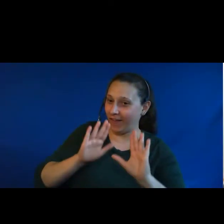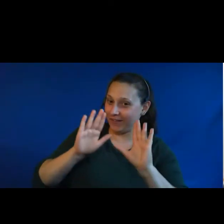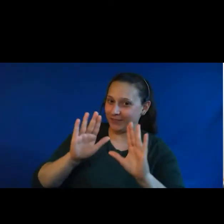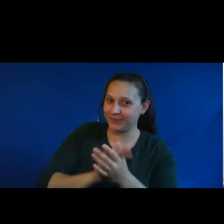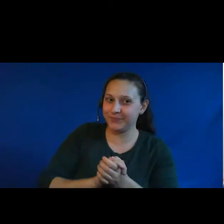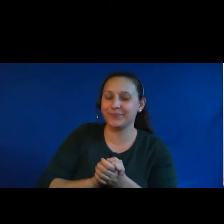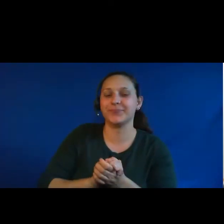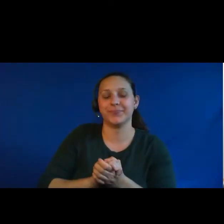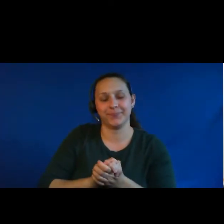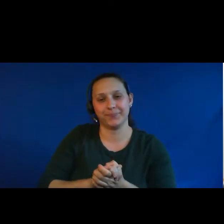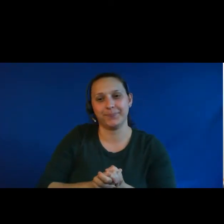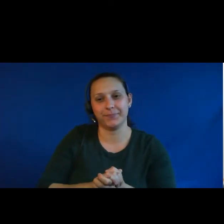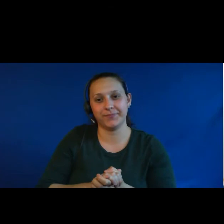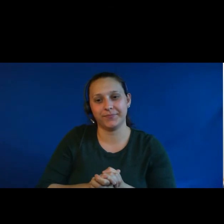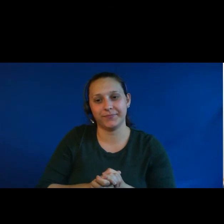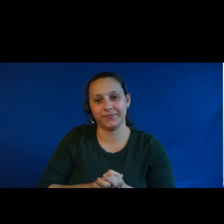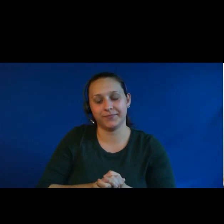Thank you, Victor.